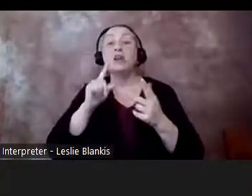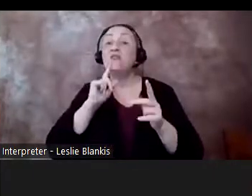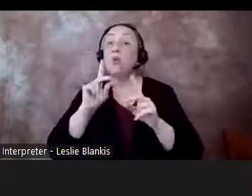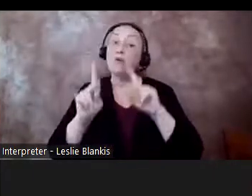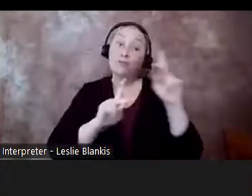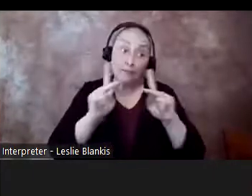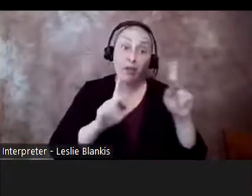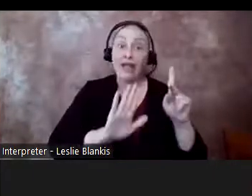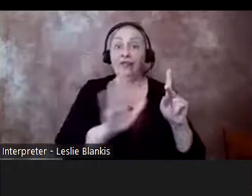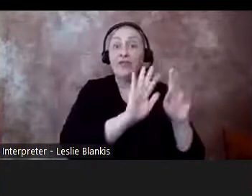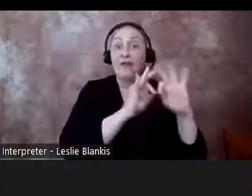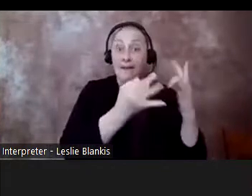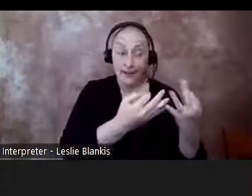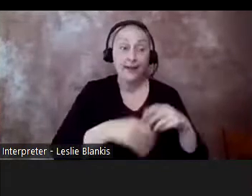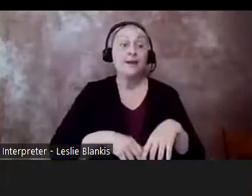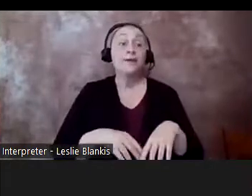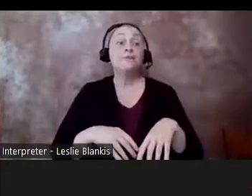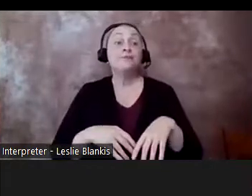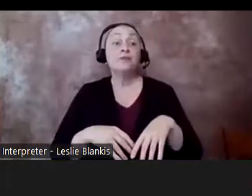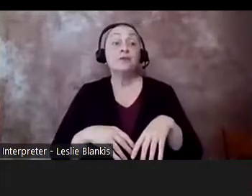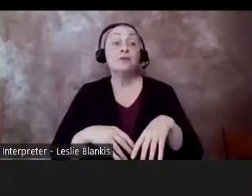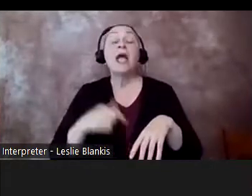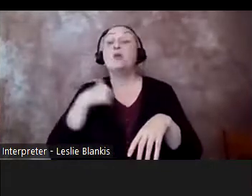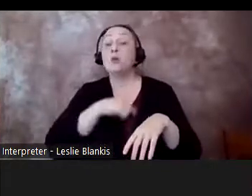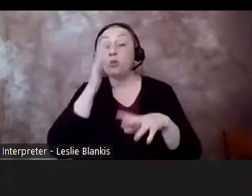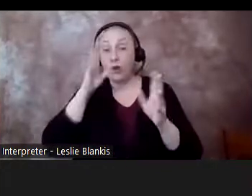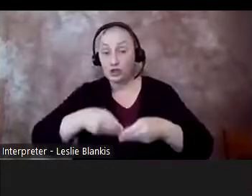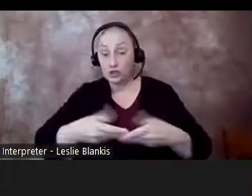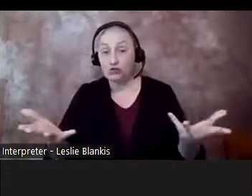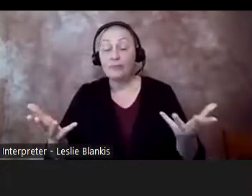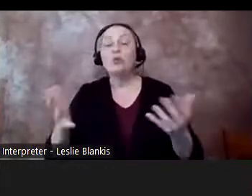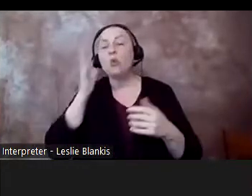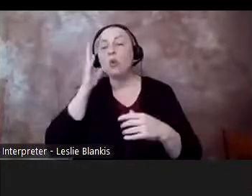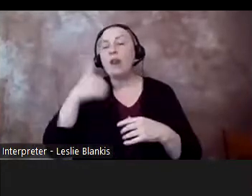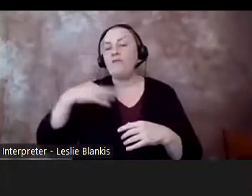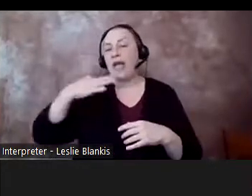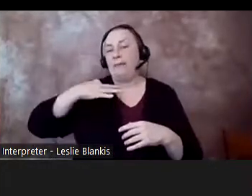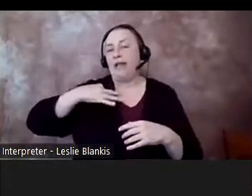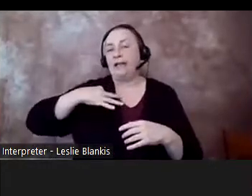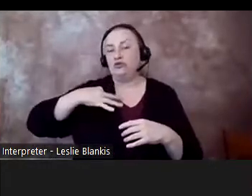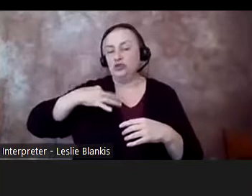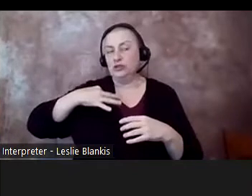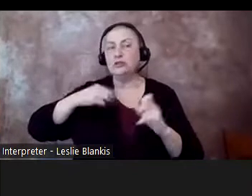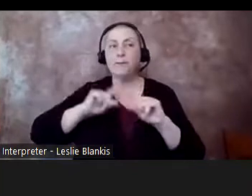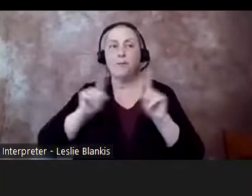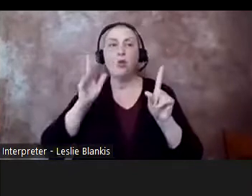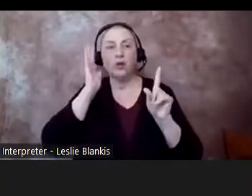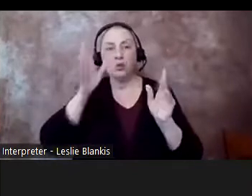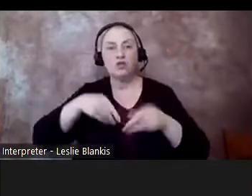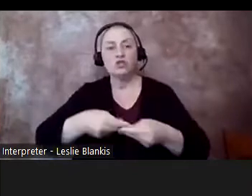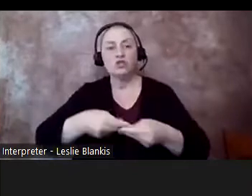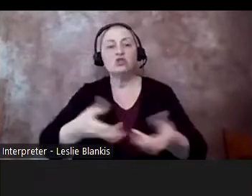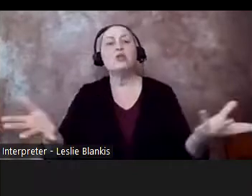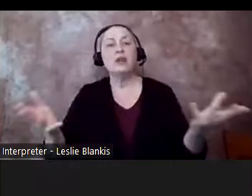members. And we will be distributing, there'll be applications, but we'll be distributing backup